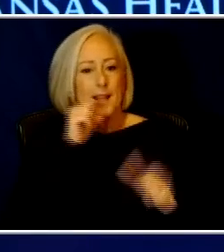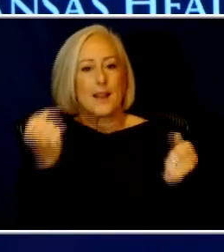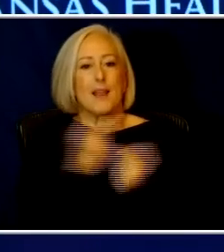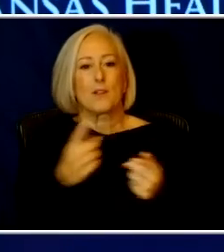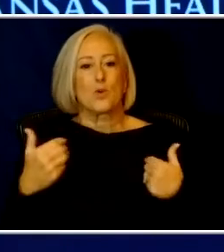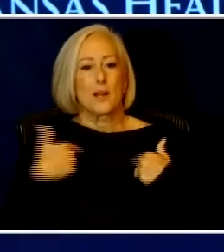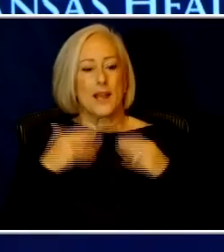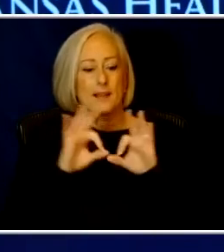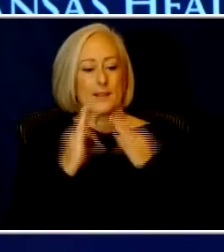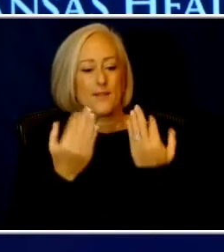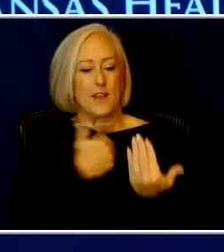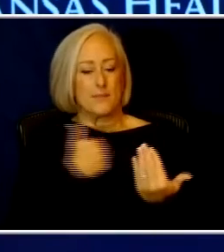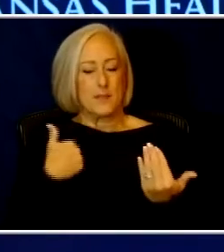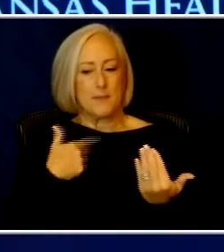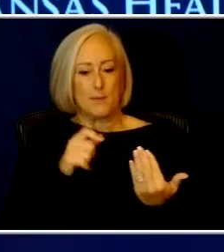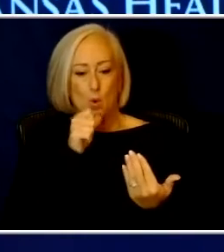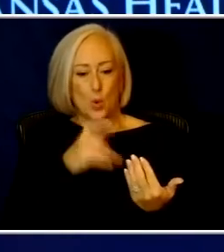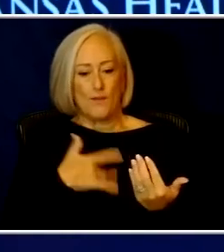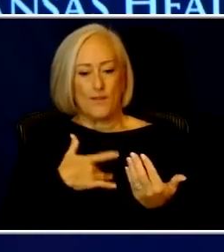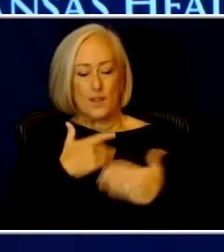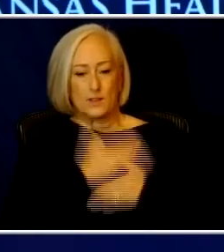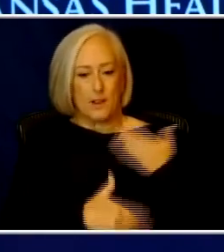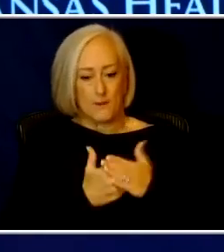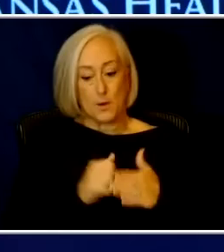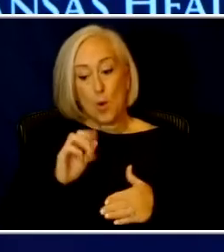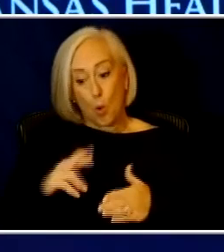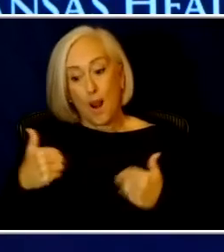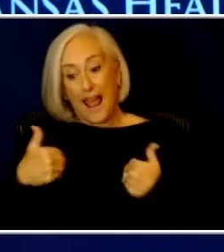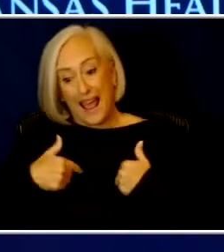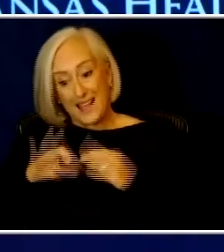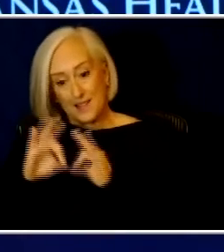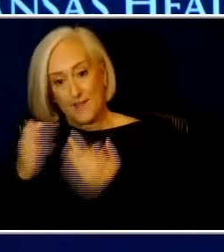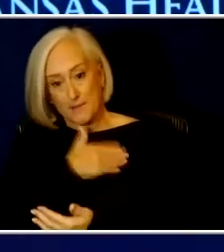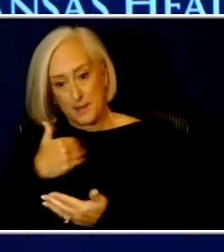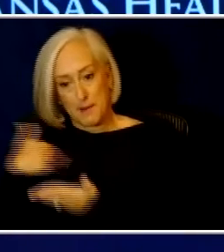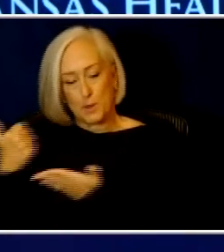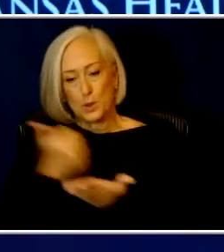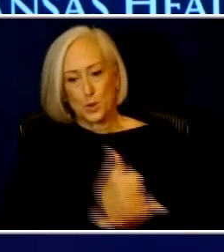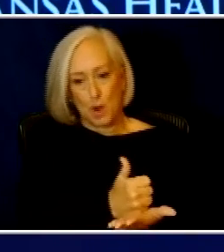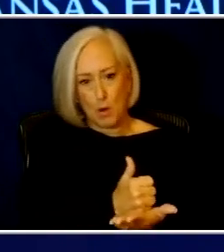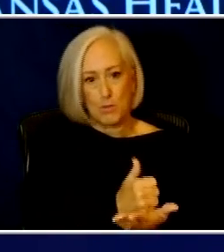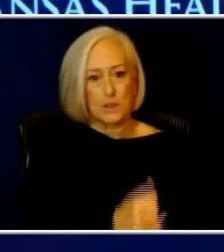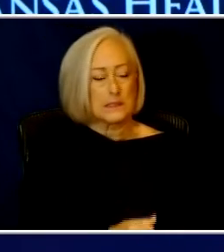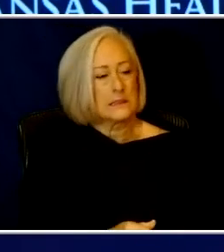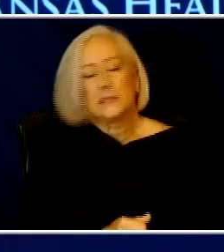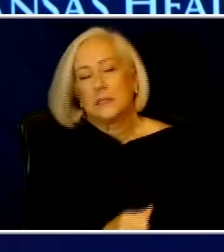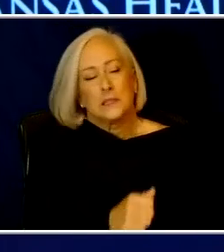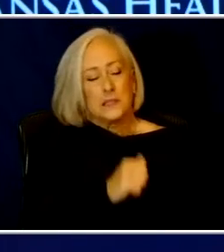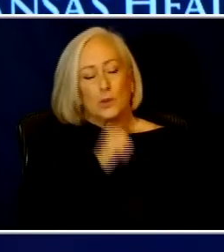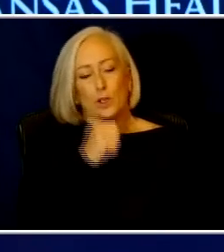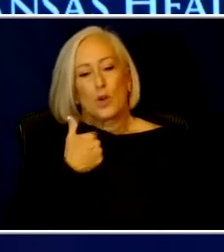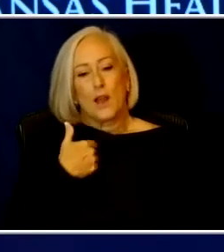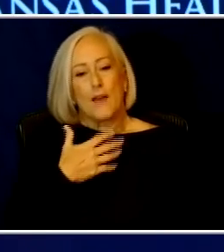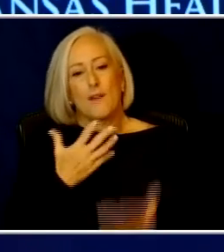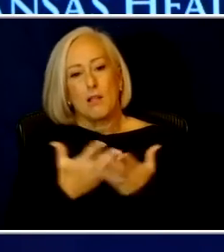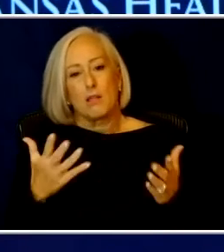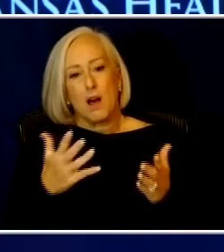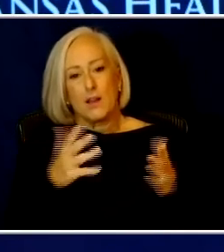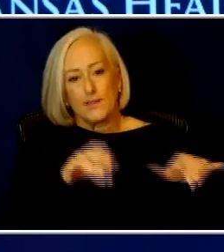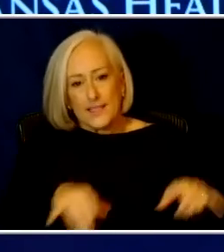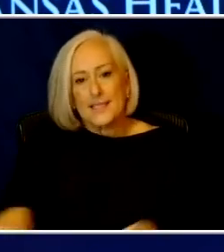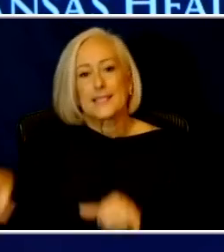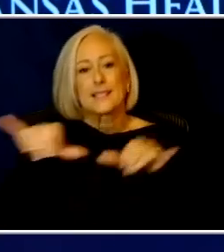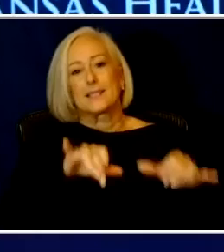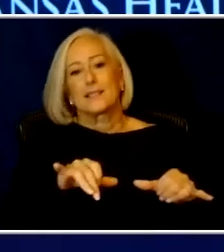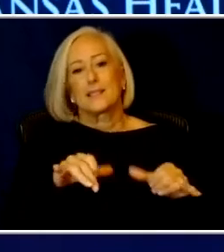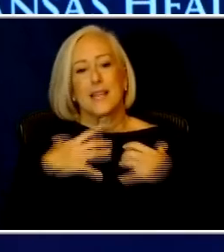and C, there's a lot of inconsistency in it. And healthcare is the best delivery of healthcare is built on consistent